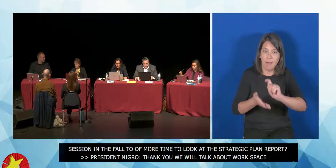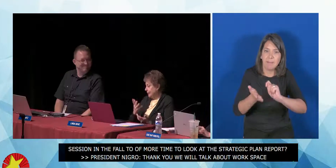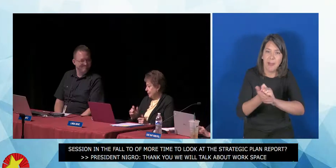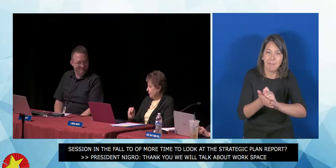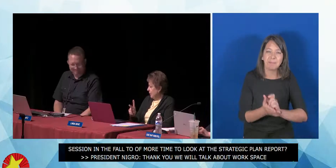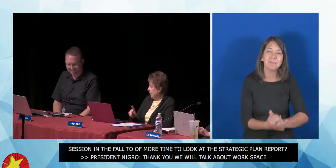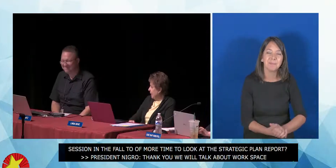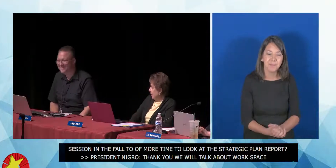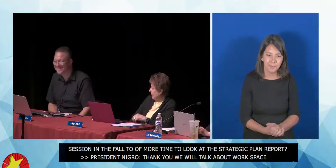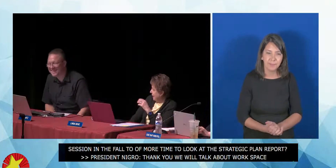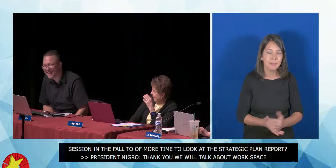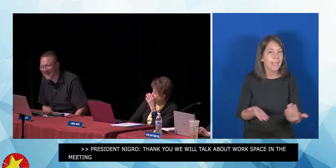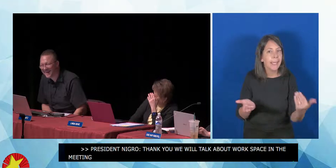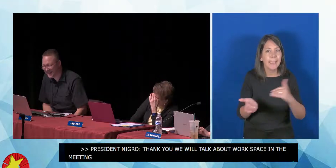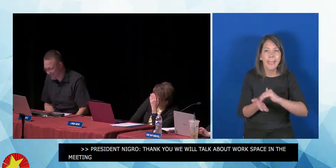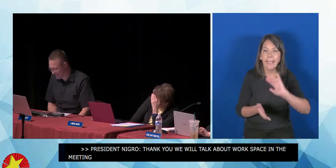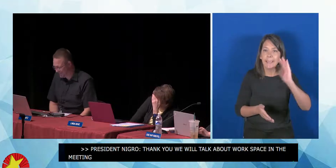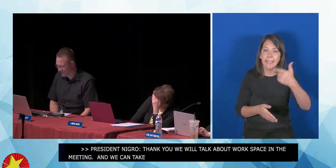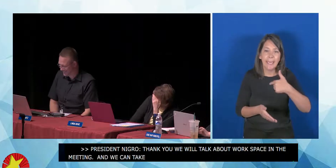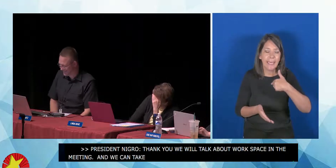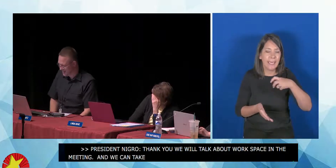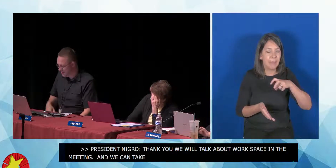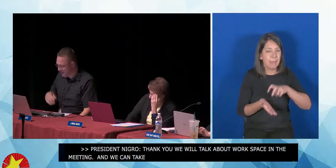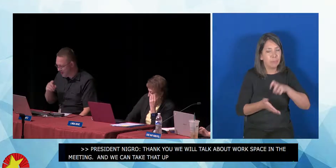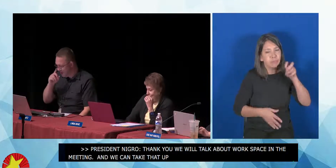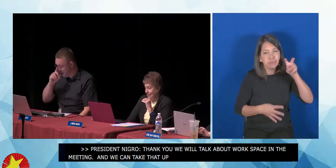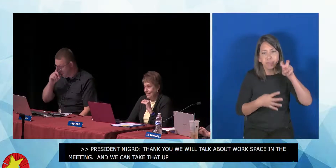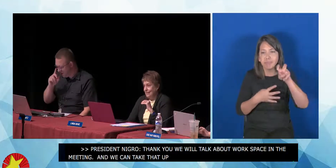And I sprinted again. I did it again.